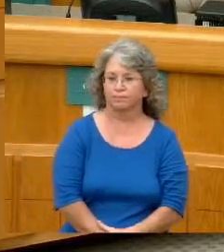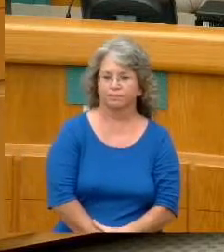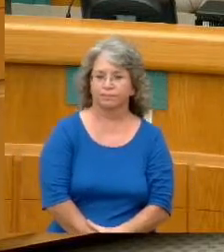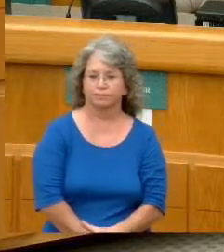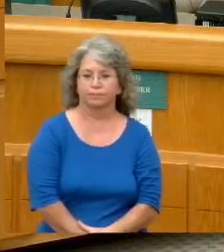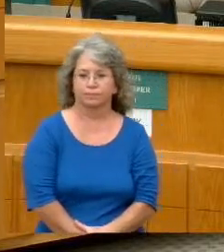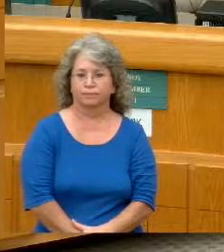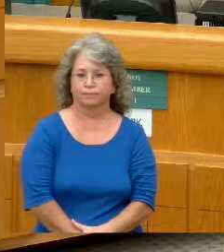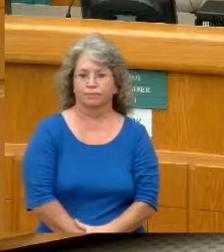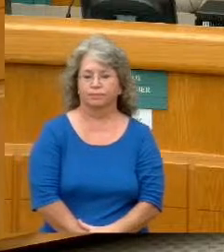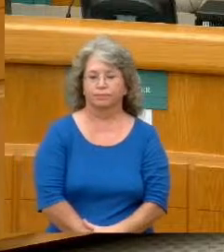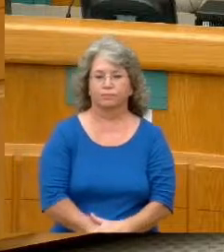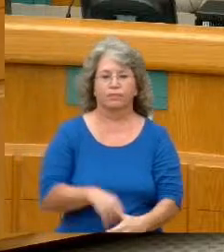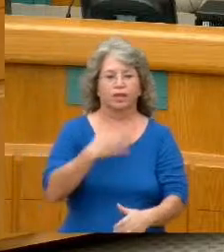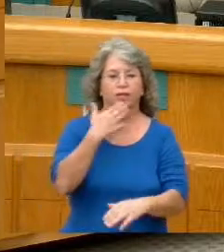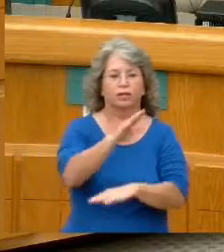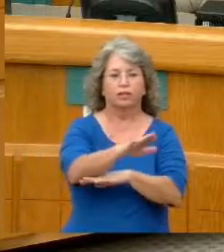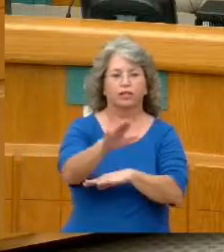Okay.